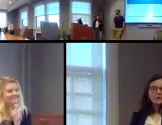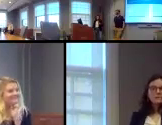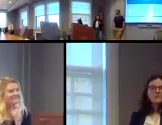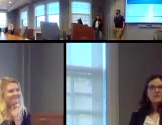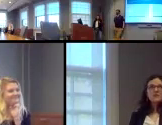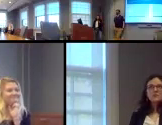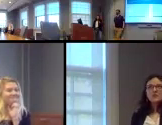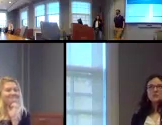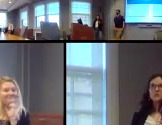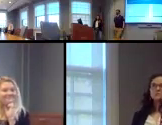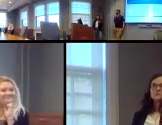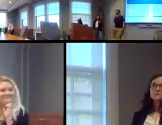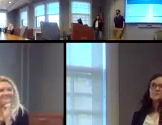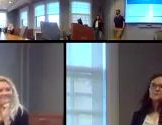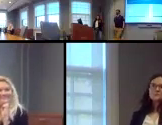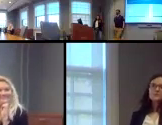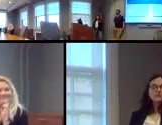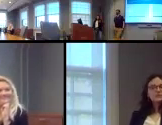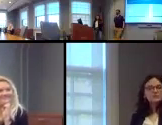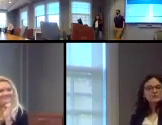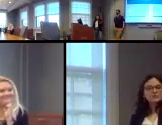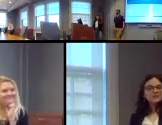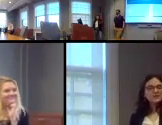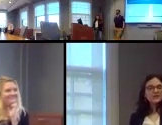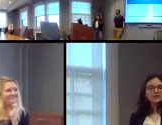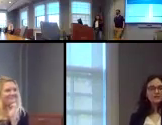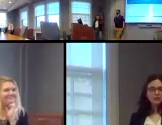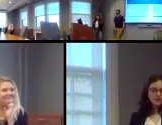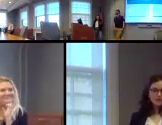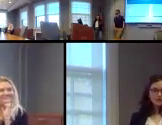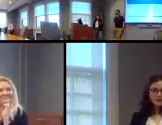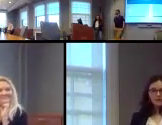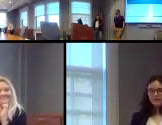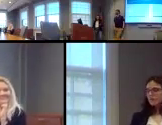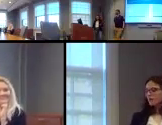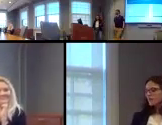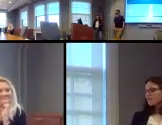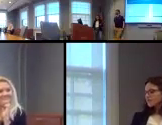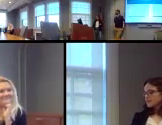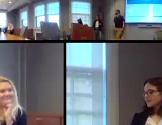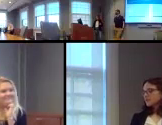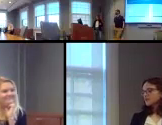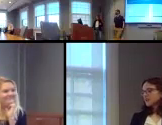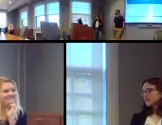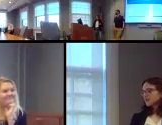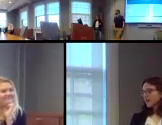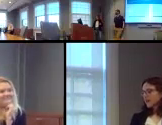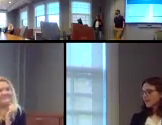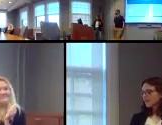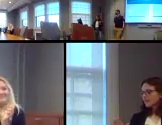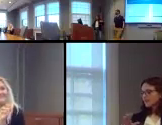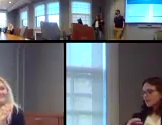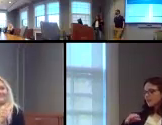for the spatial distribution in our subsequent modeling. Fatal civilian